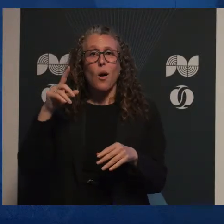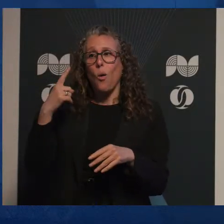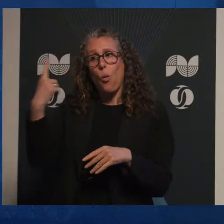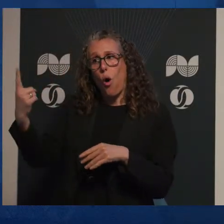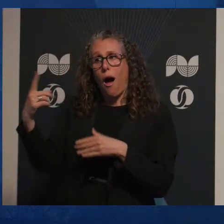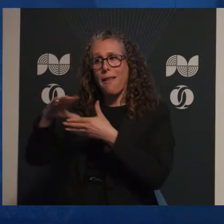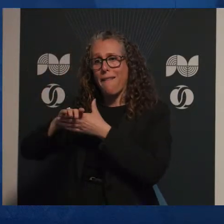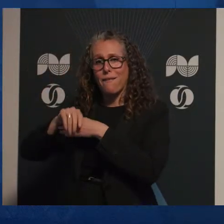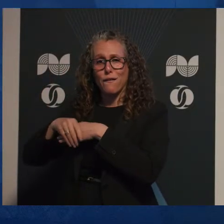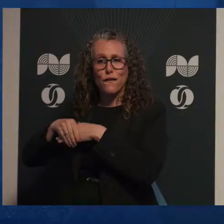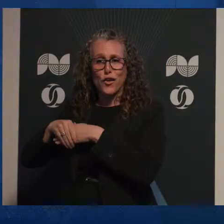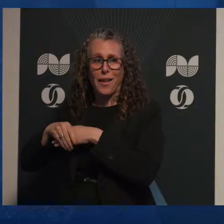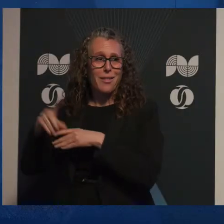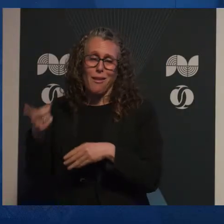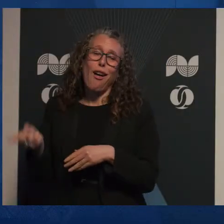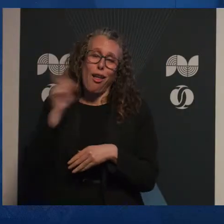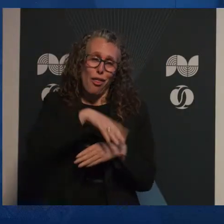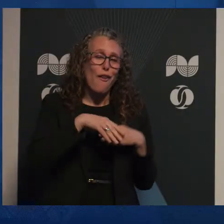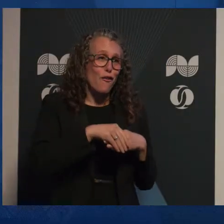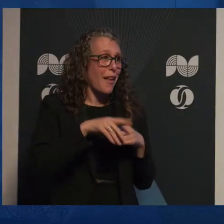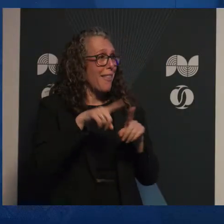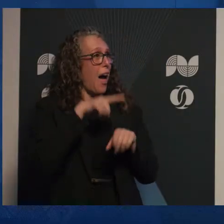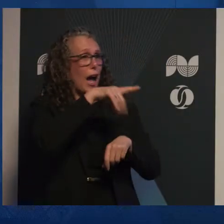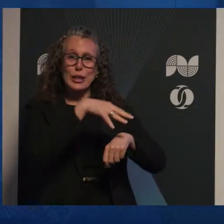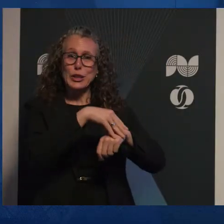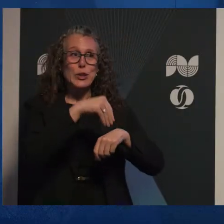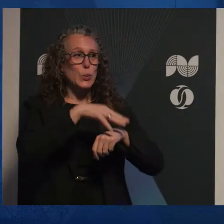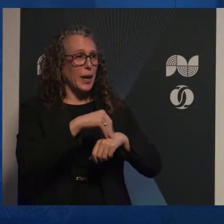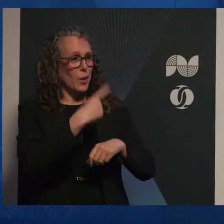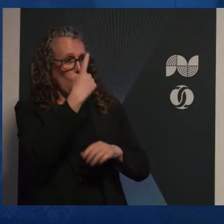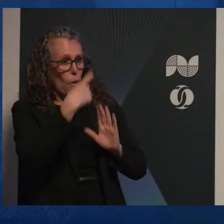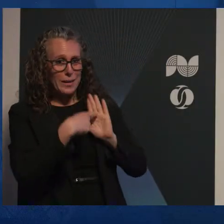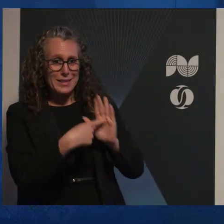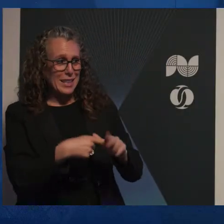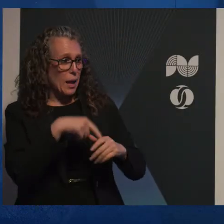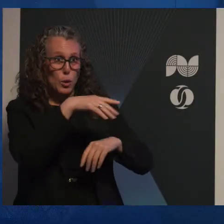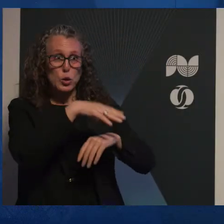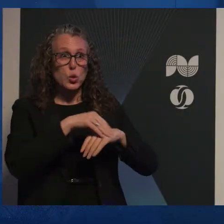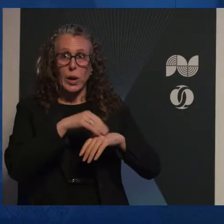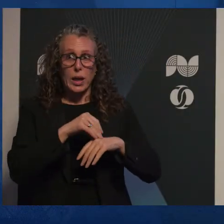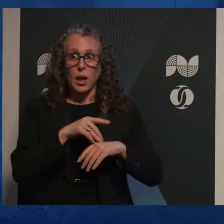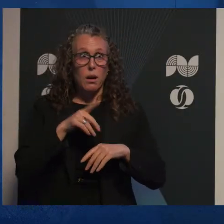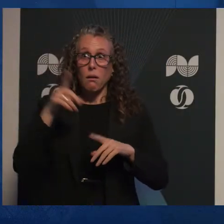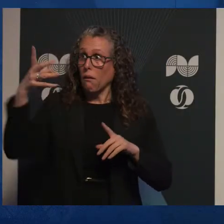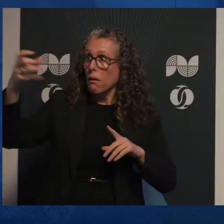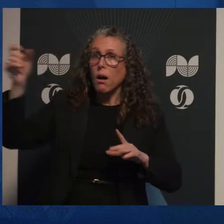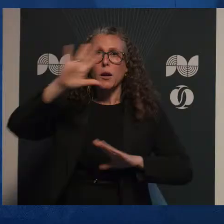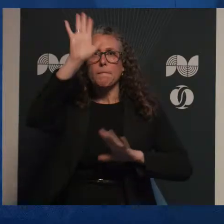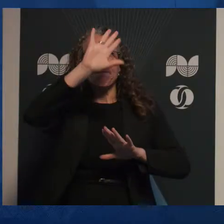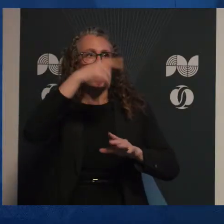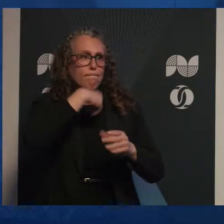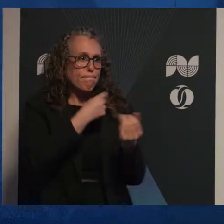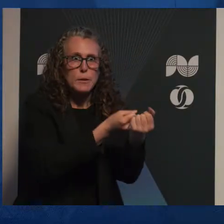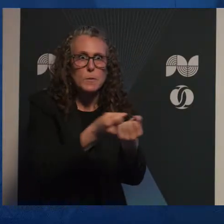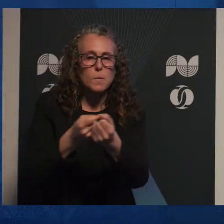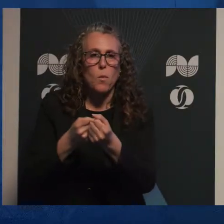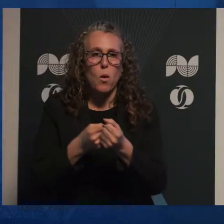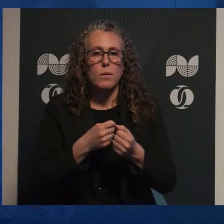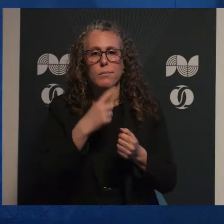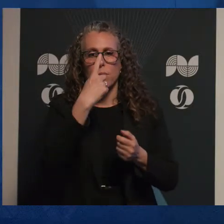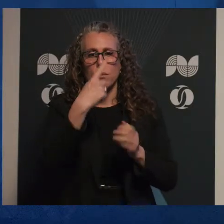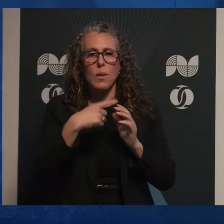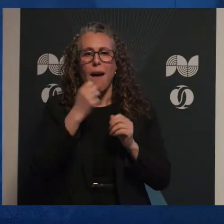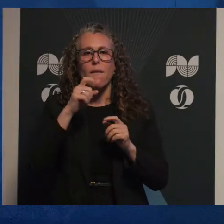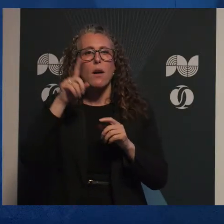see here on the stage like our friends from Sweden, for example. I mean, they stepped in and picked up some of the programs, for example, the Innovate